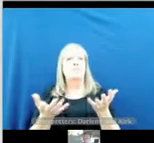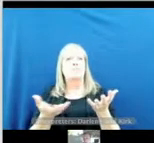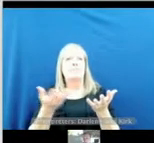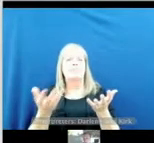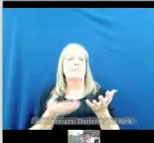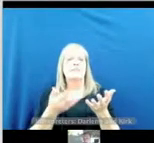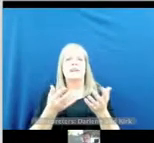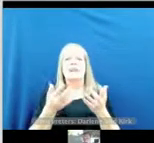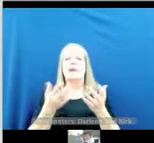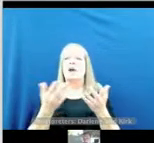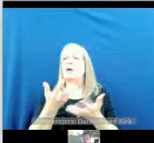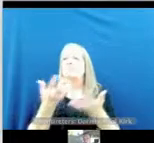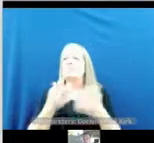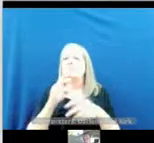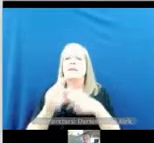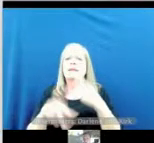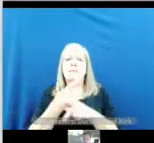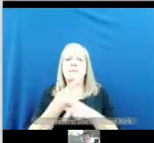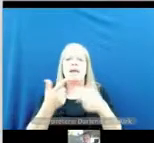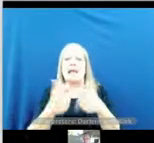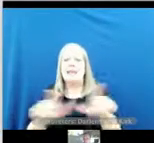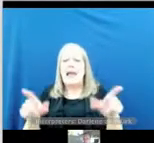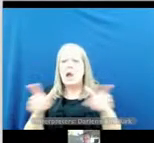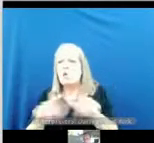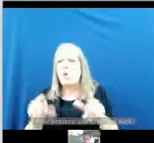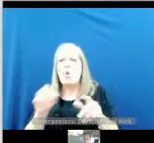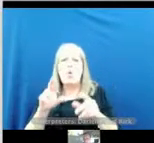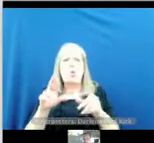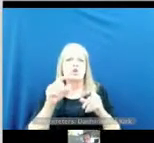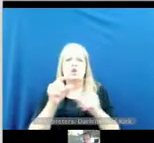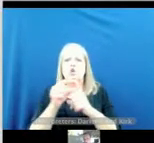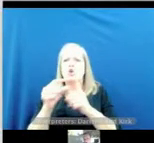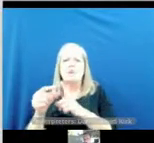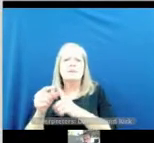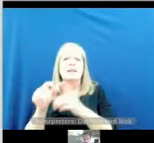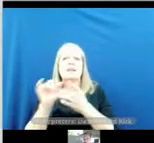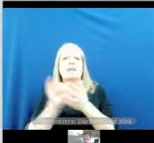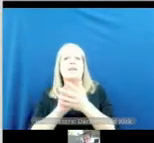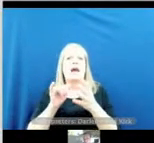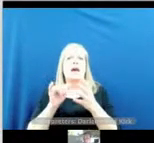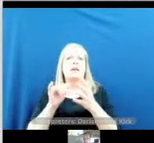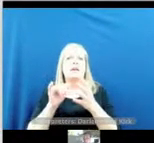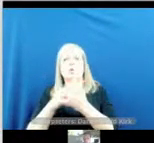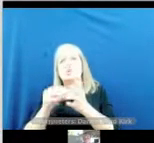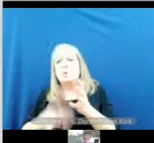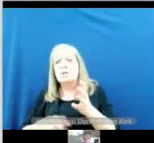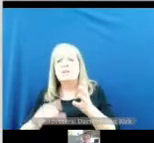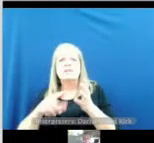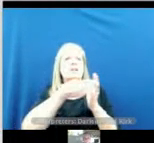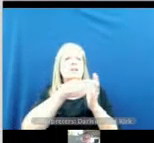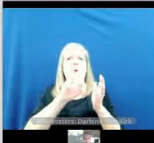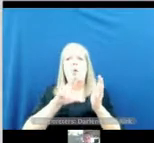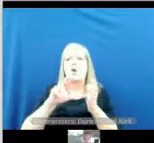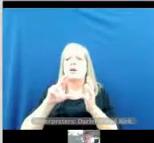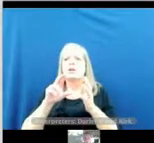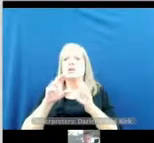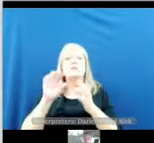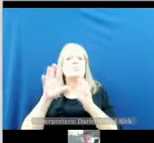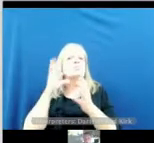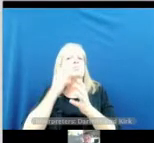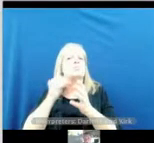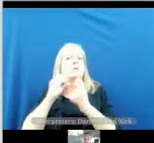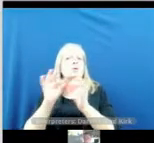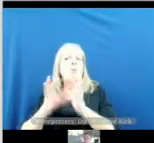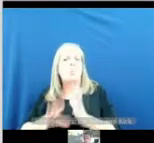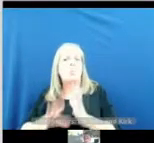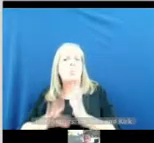language or terminology that your students or even working interpreters will come across. And so when they hear the words